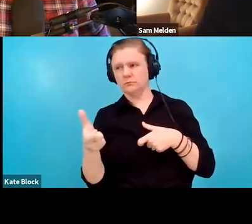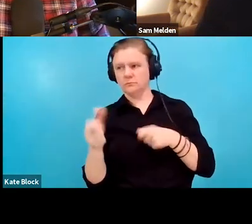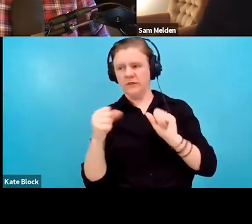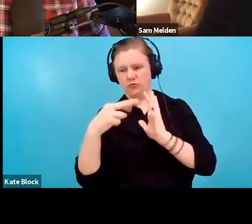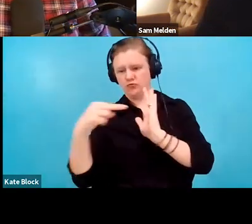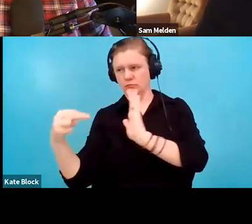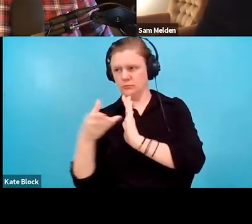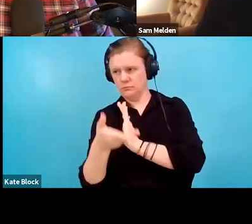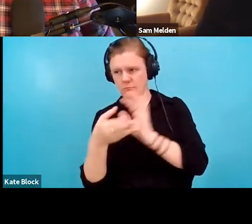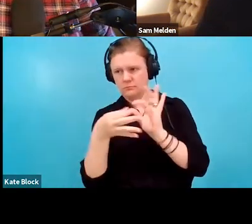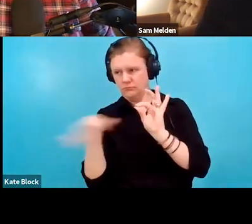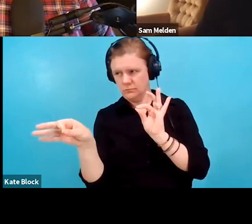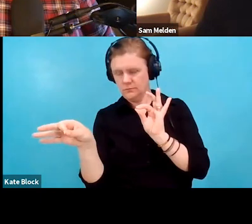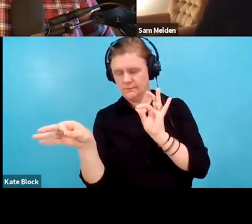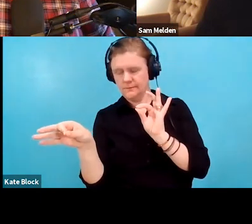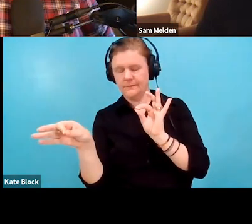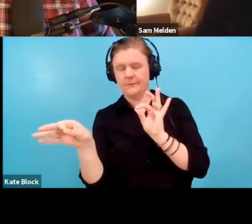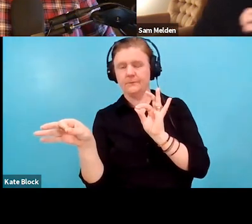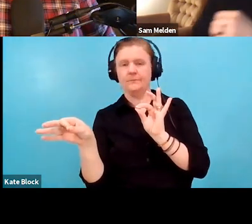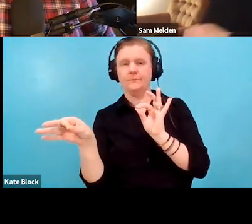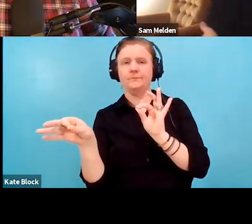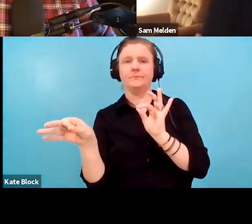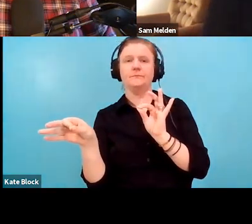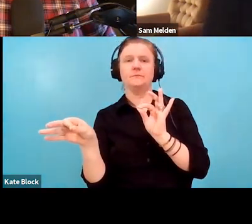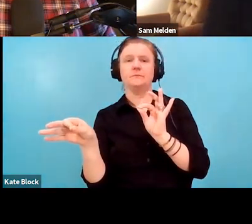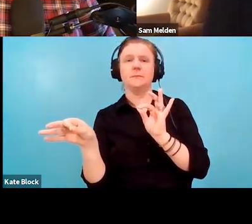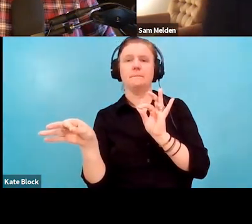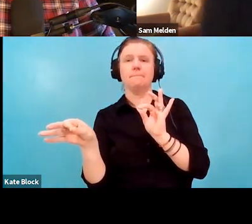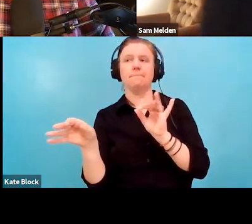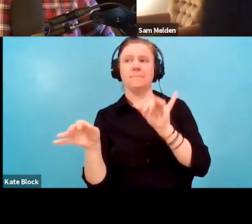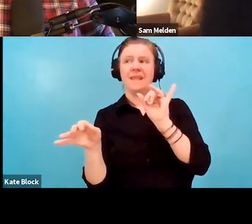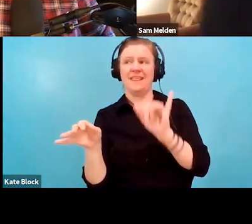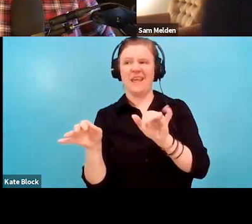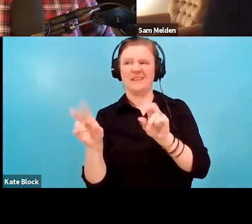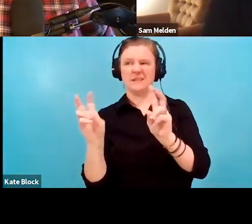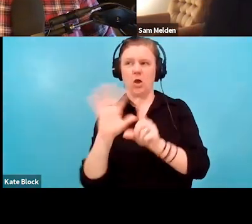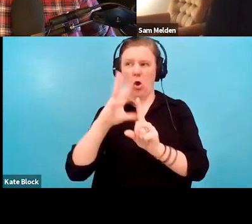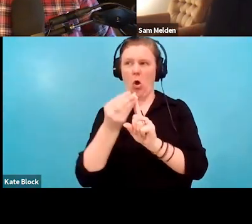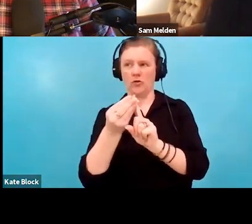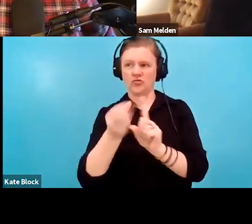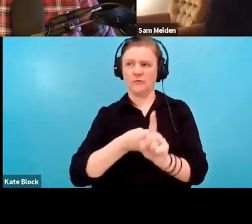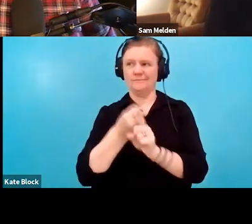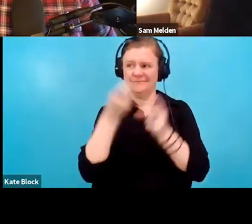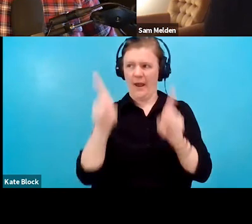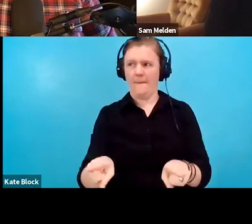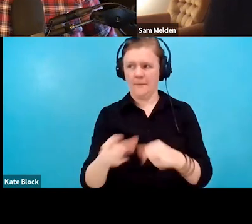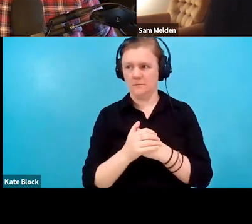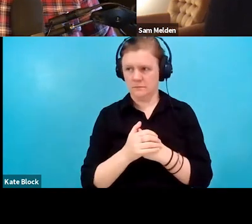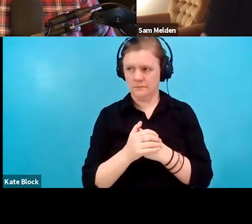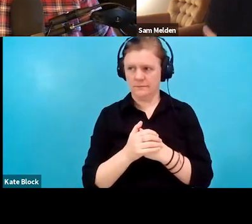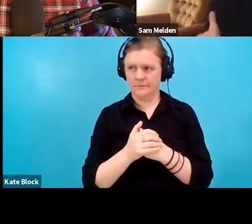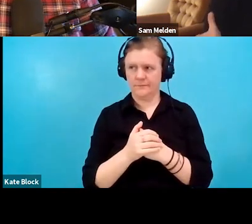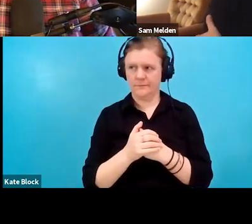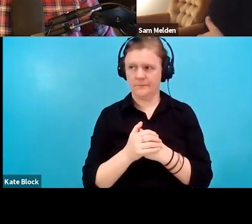that's, you know, going with it. That is something that's like a cultural thing that happened.